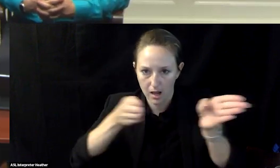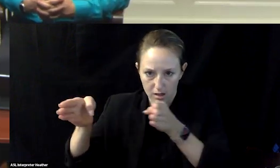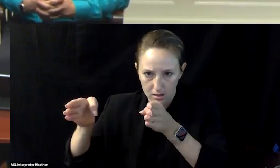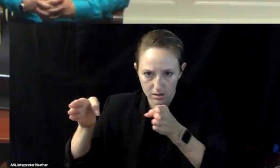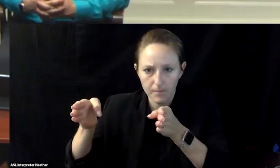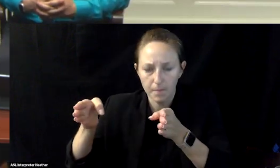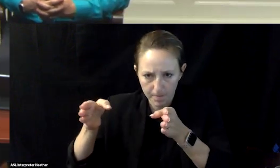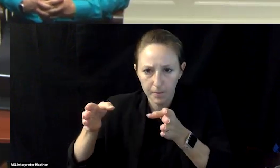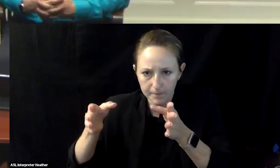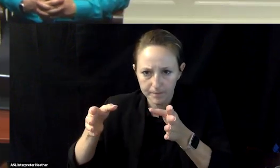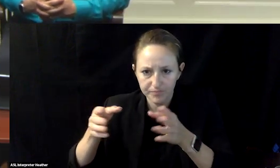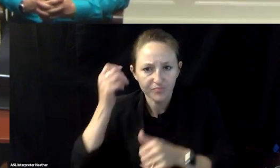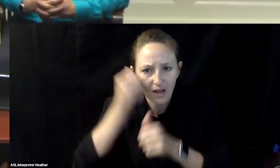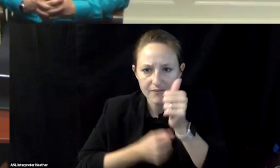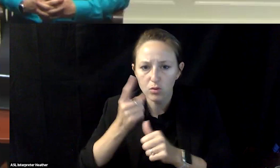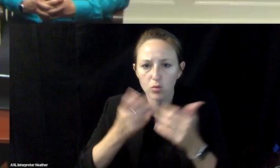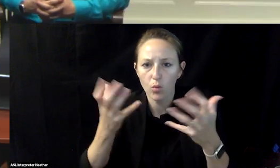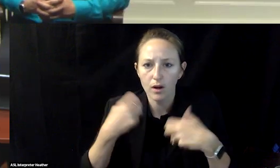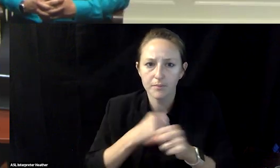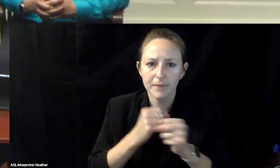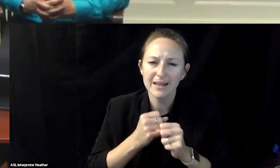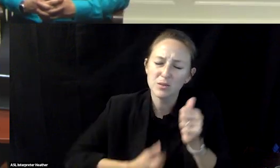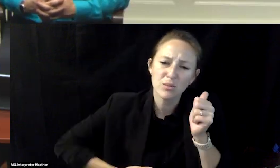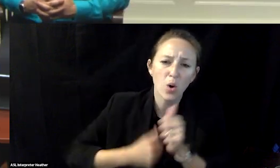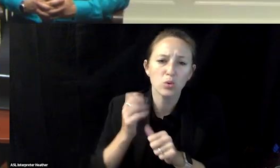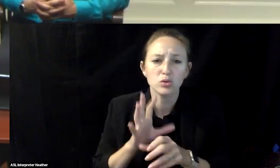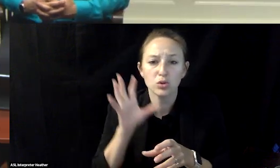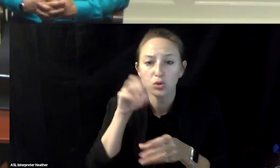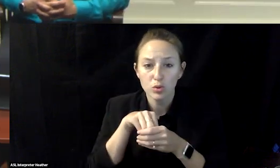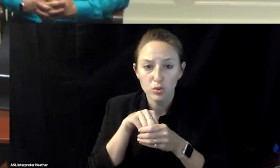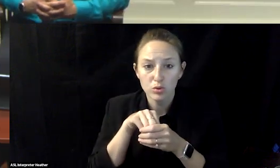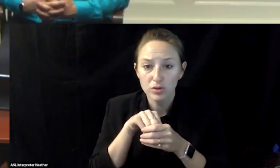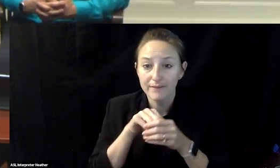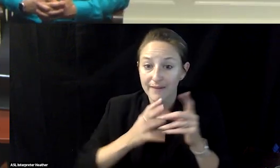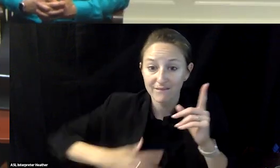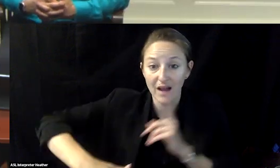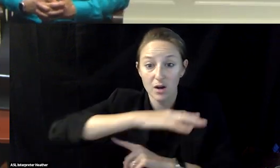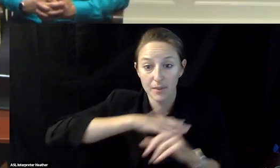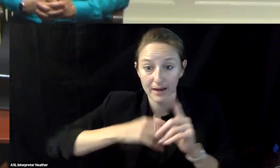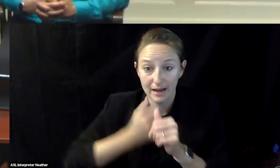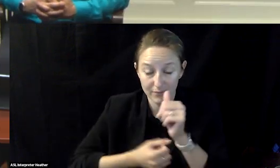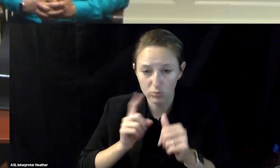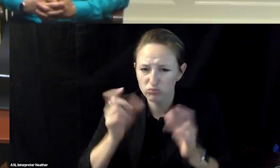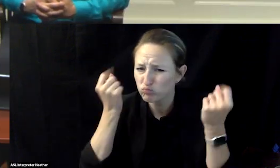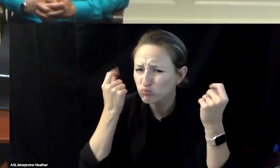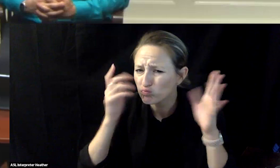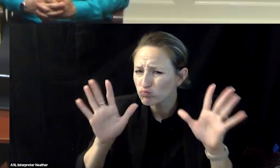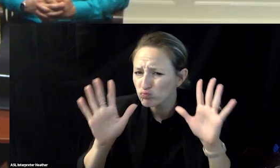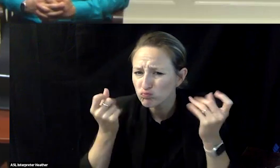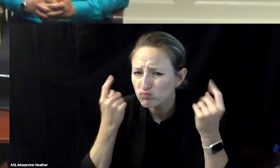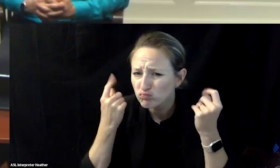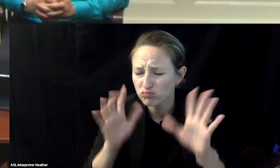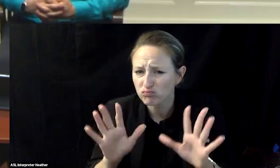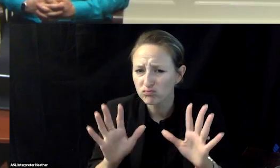know, everyone wants to create the most inclusive environment everywhere. And I get that.